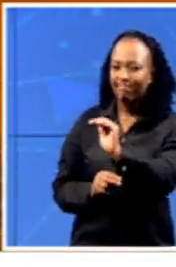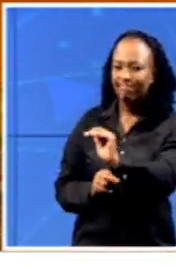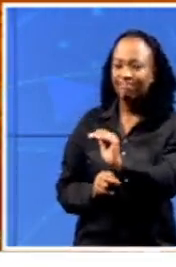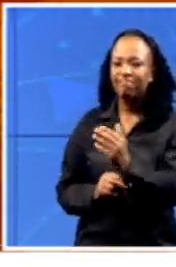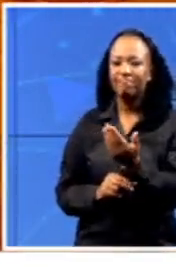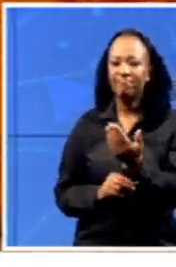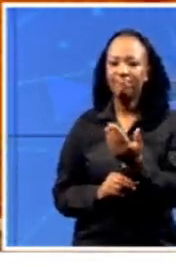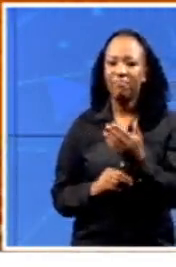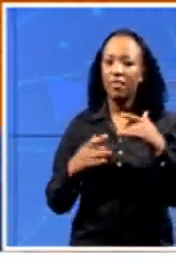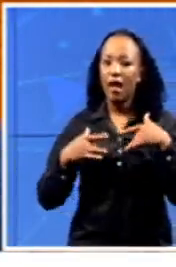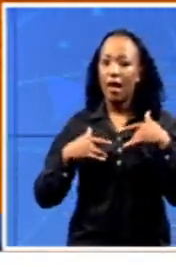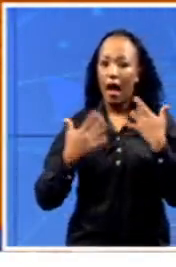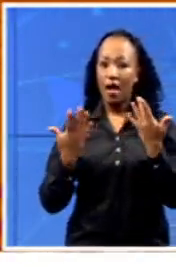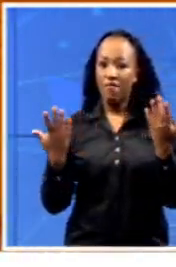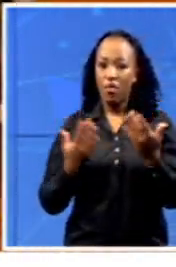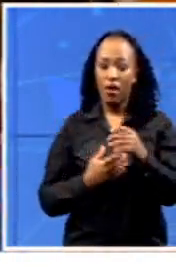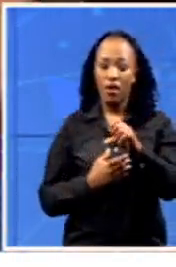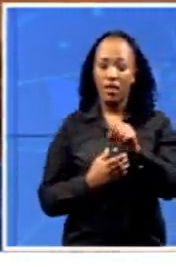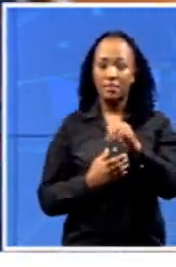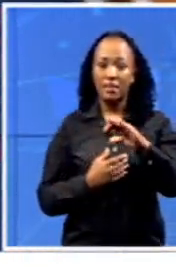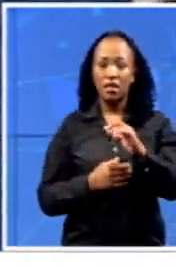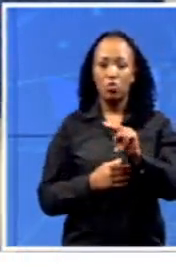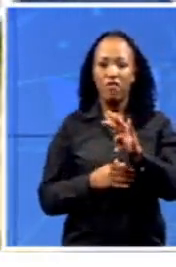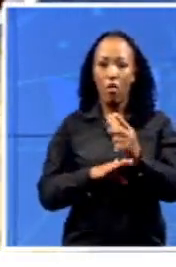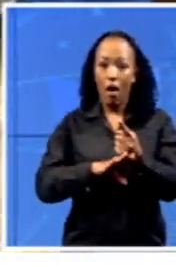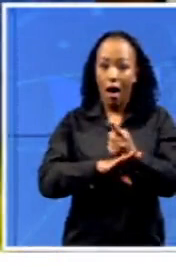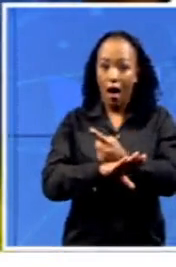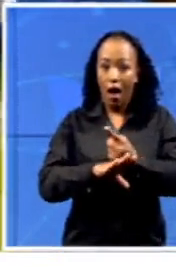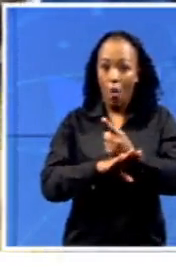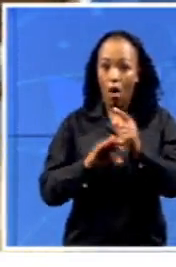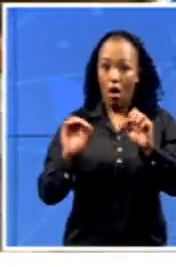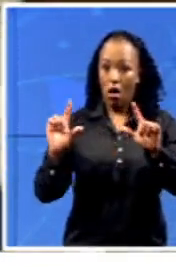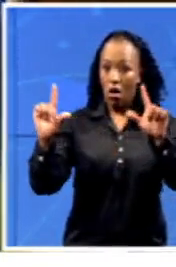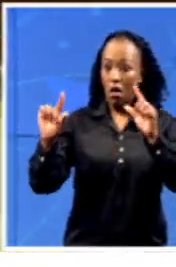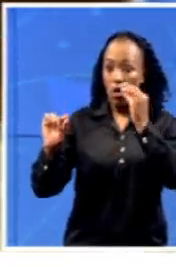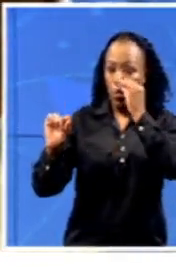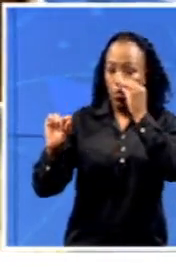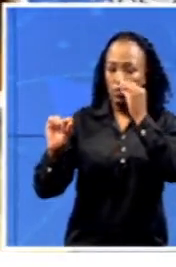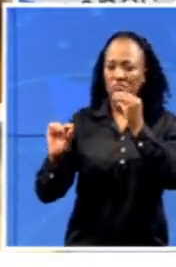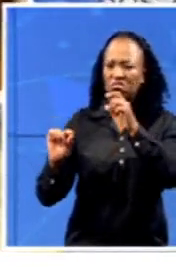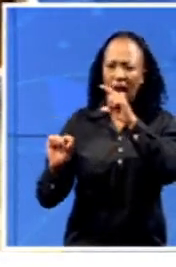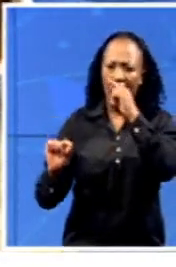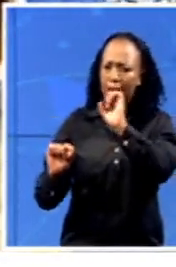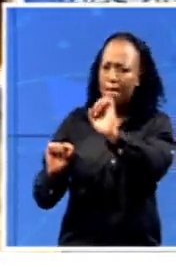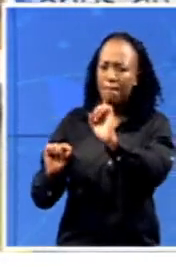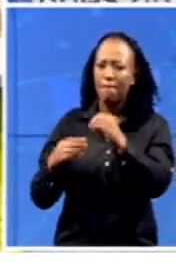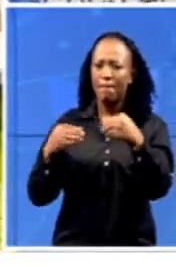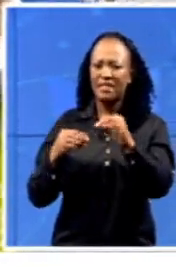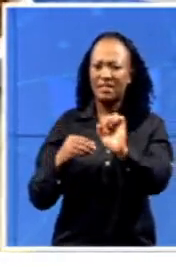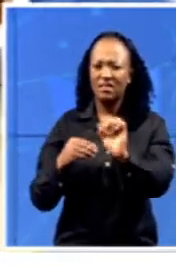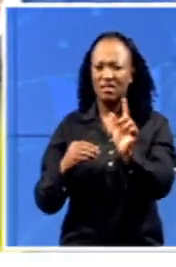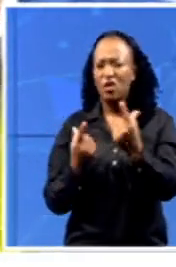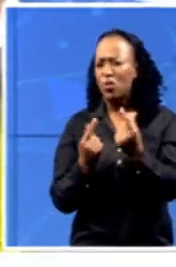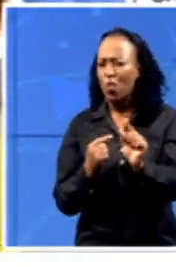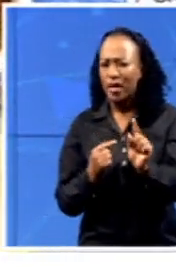here. We say you are live on SABC 24 News Channel. If you may please have your full names and also what's your business and what does